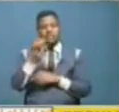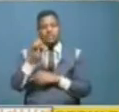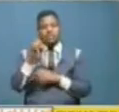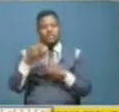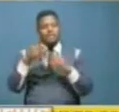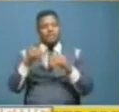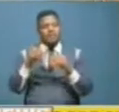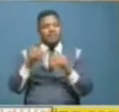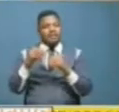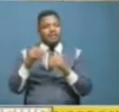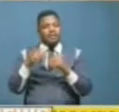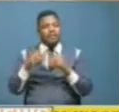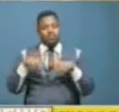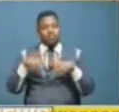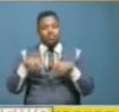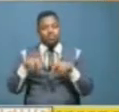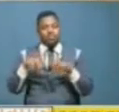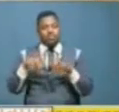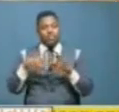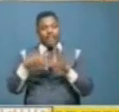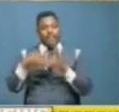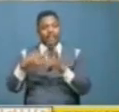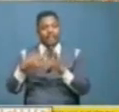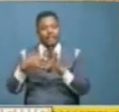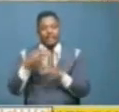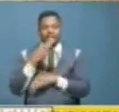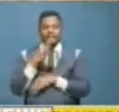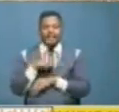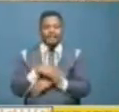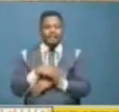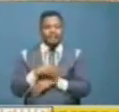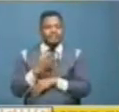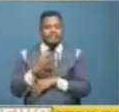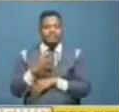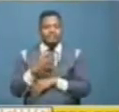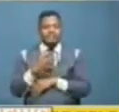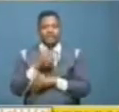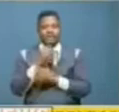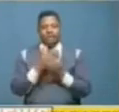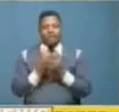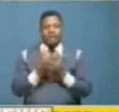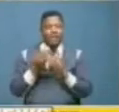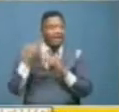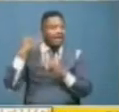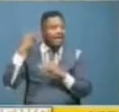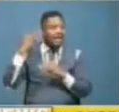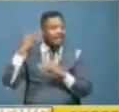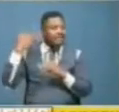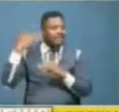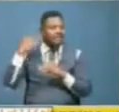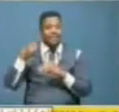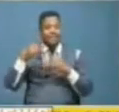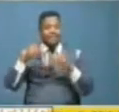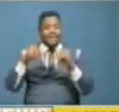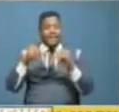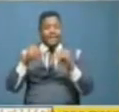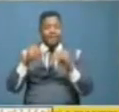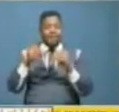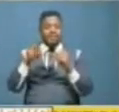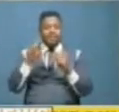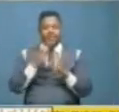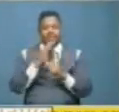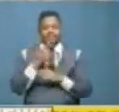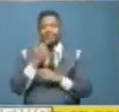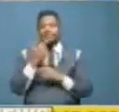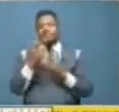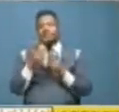the road network to the town is not in the best of shapes. In the early 90s, the Asesewa market could have been said to be